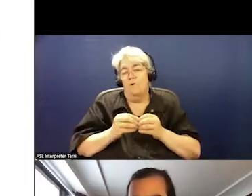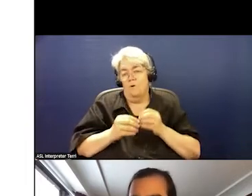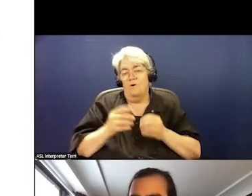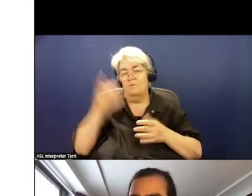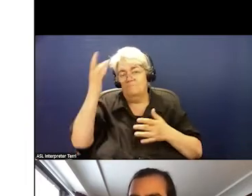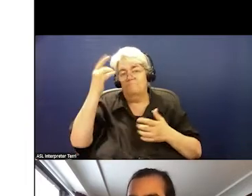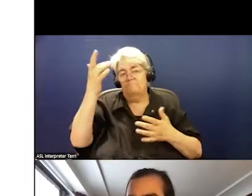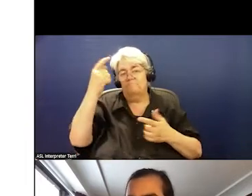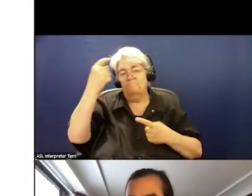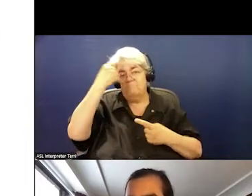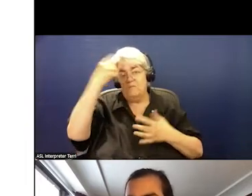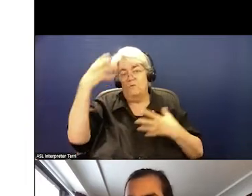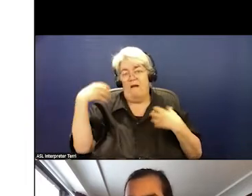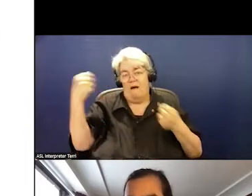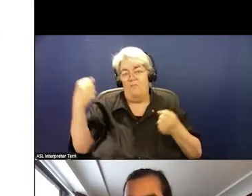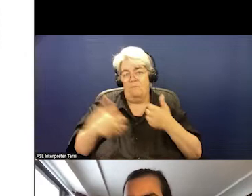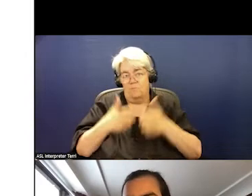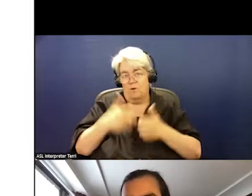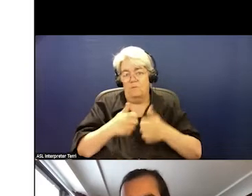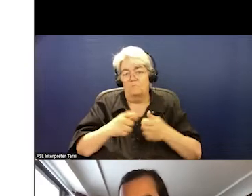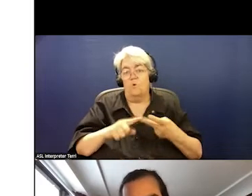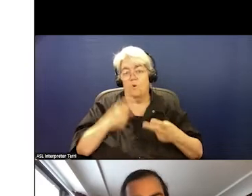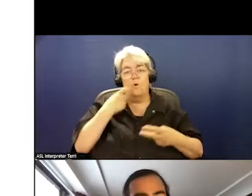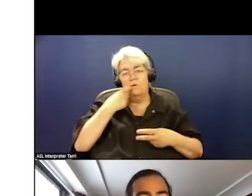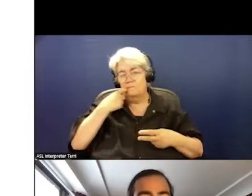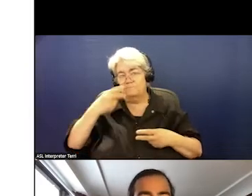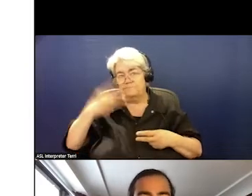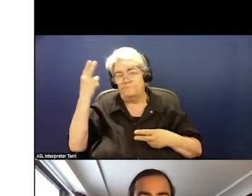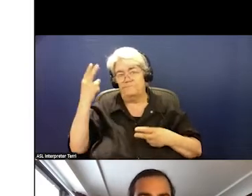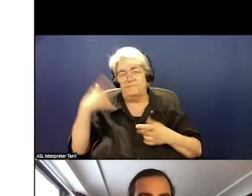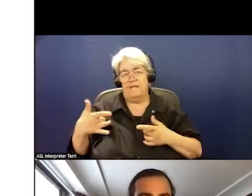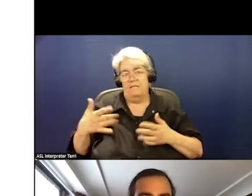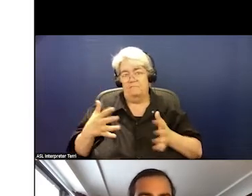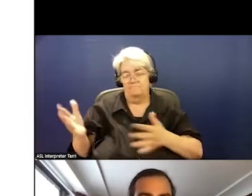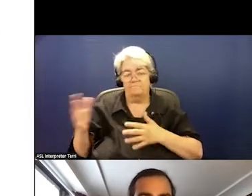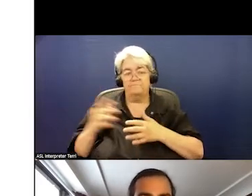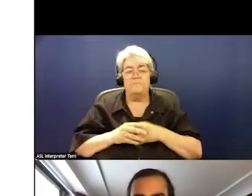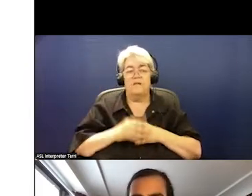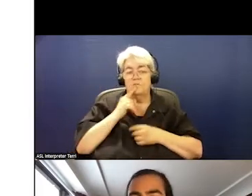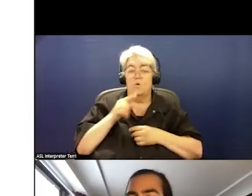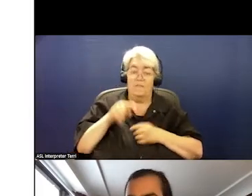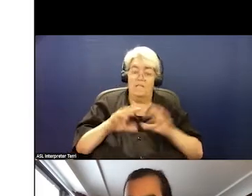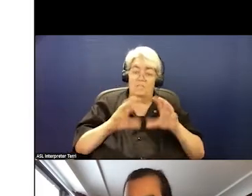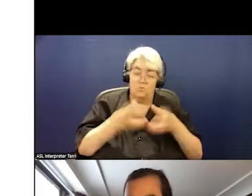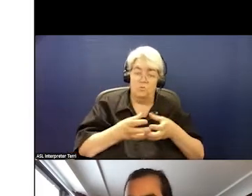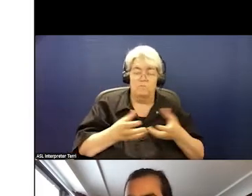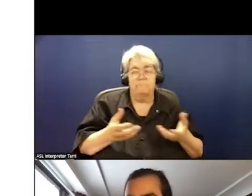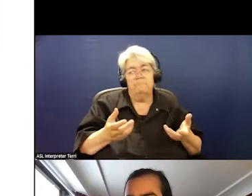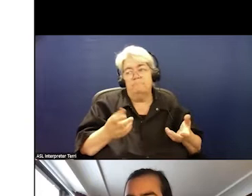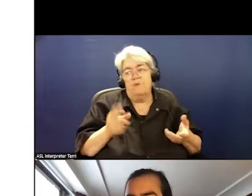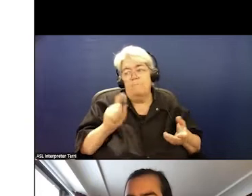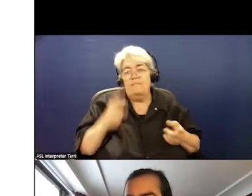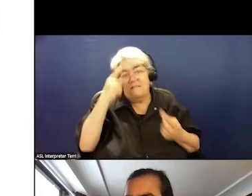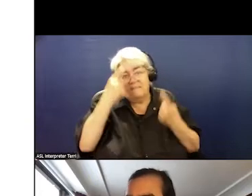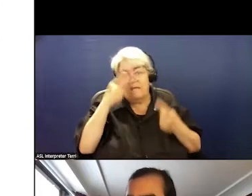disorder diagnoses compared to the general population. So clearly, this is a group that it needs to be a priority